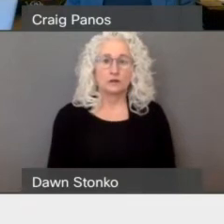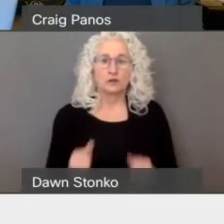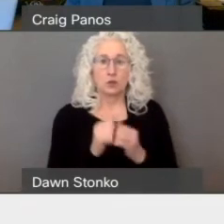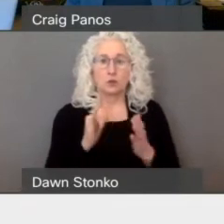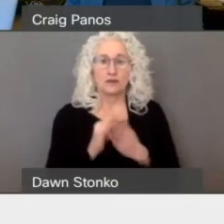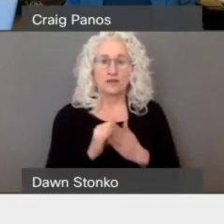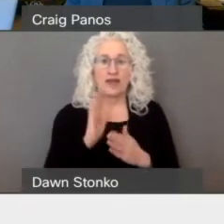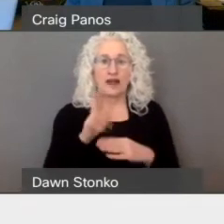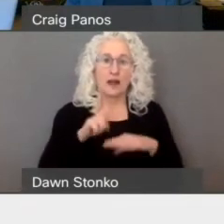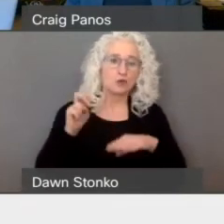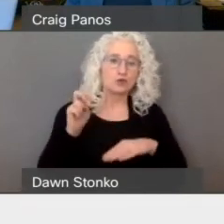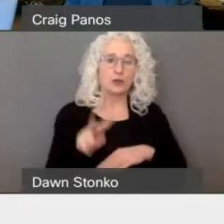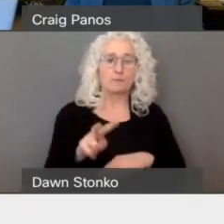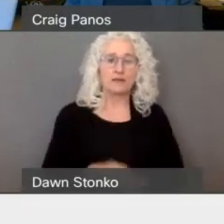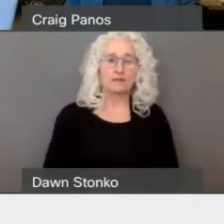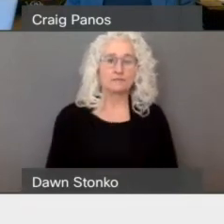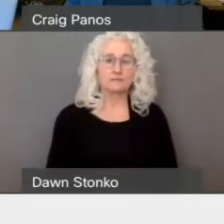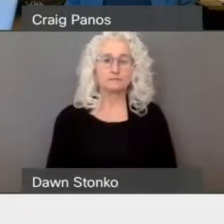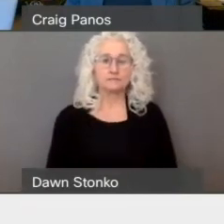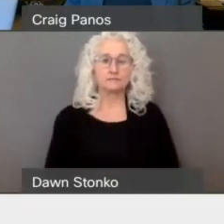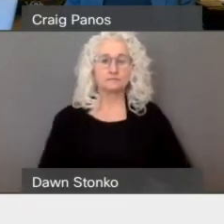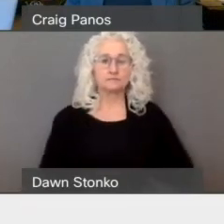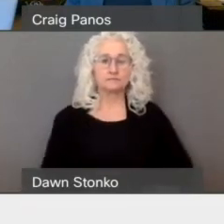going to jump into